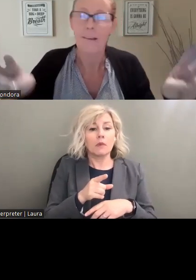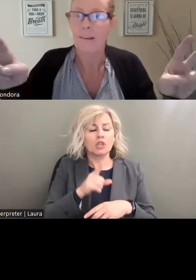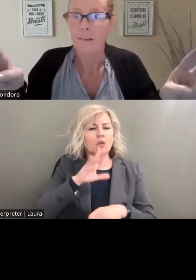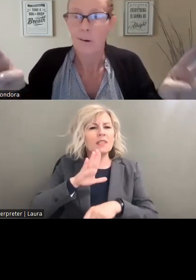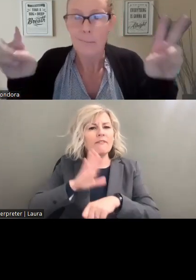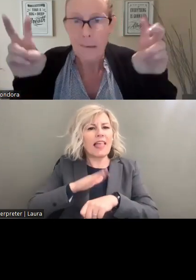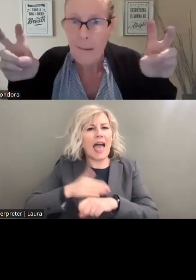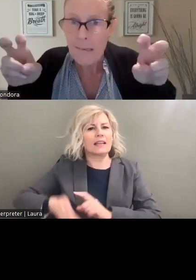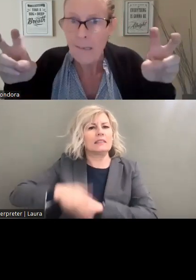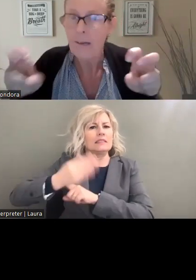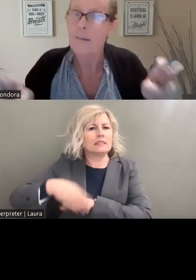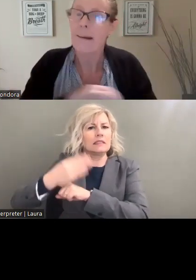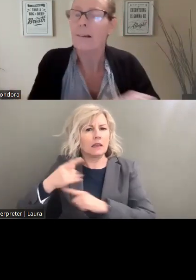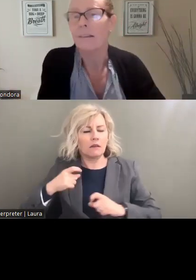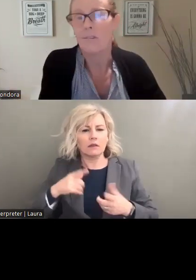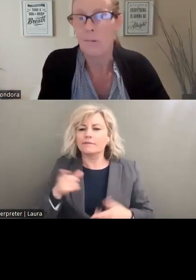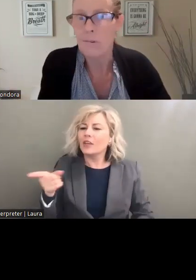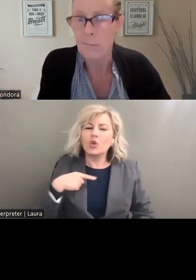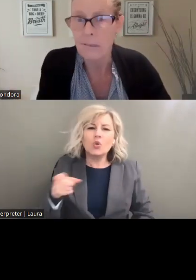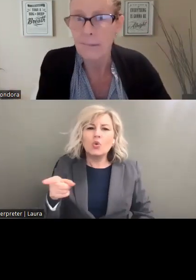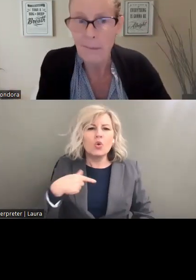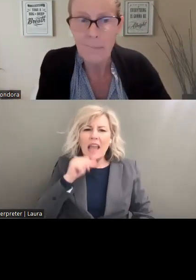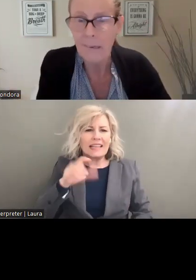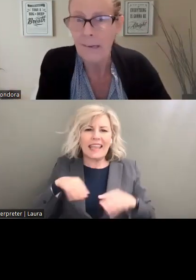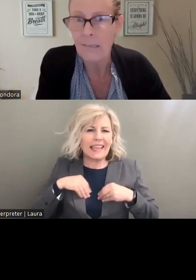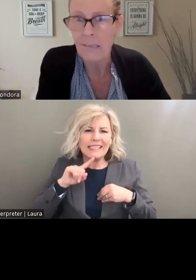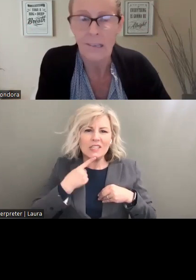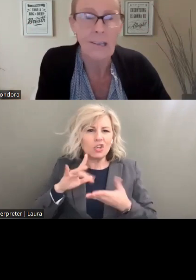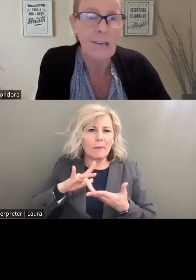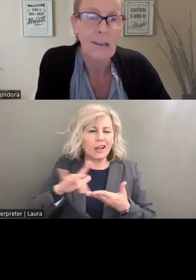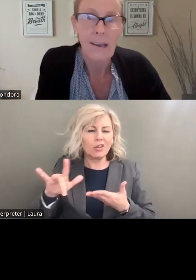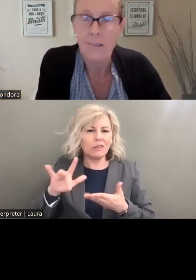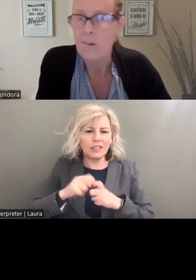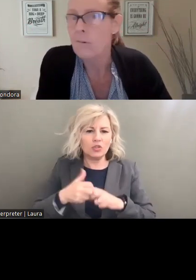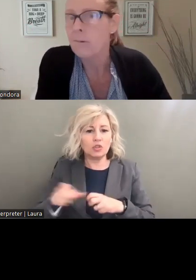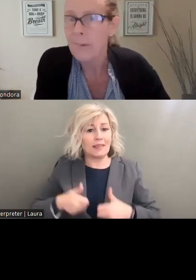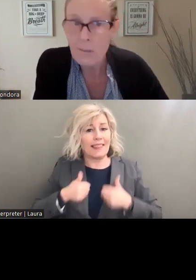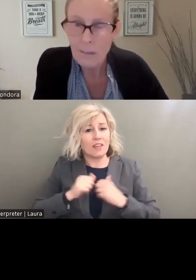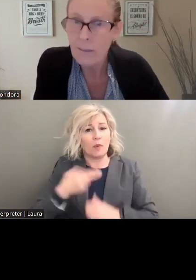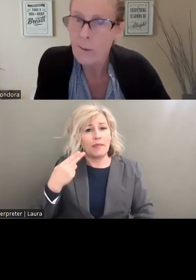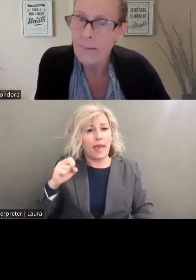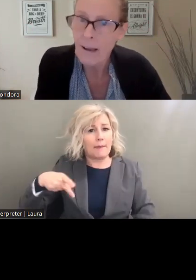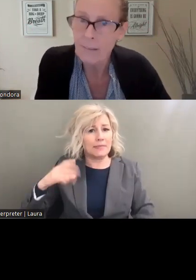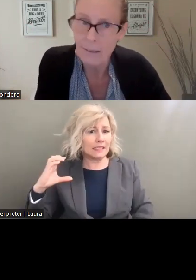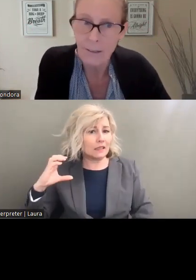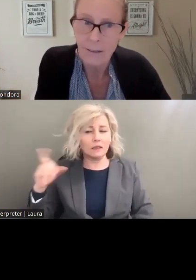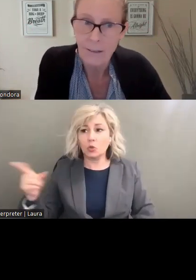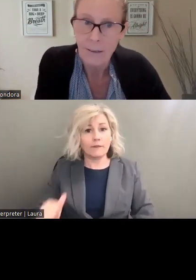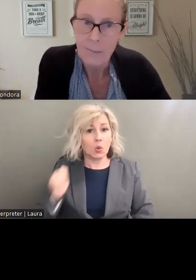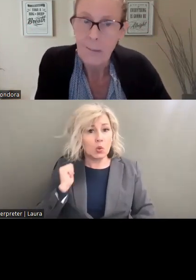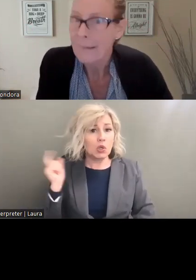being, you know, minimizing her medical issues. She was living with hepatitis C, and she was refusing to go to the